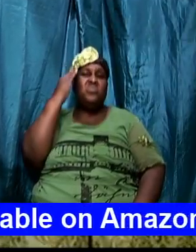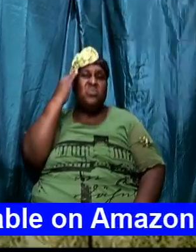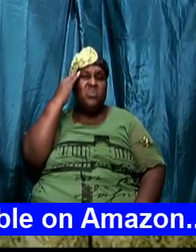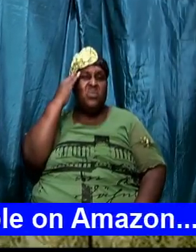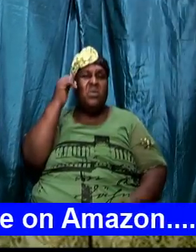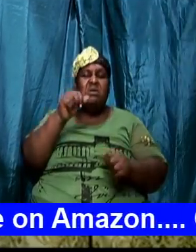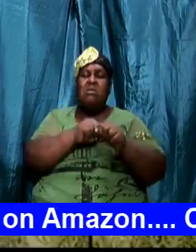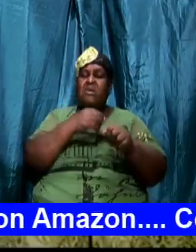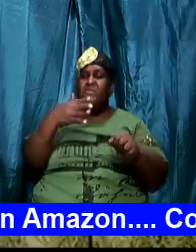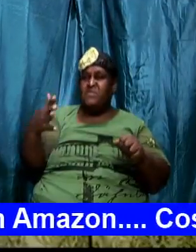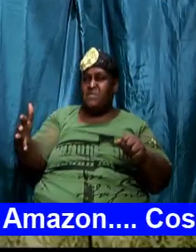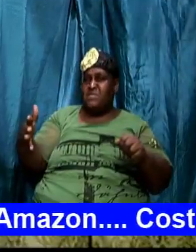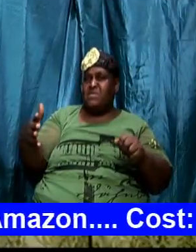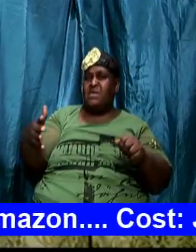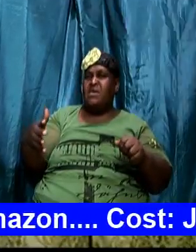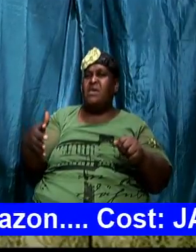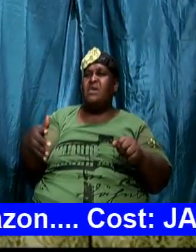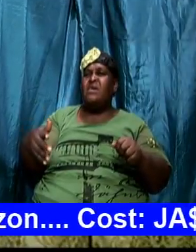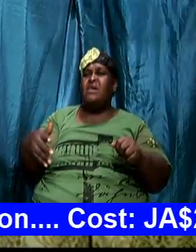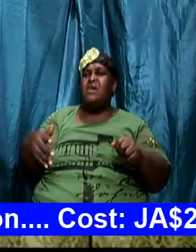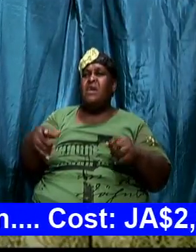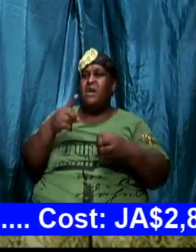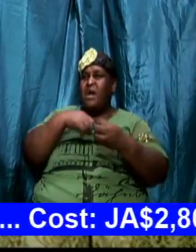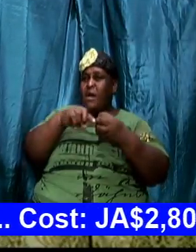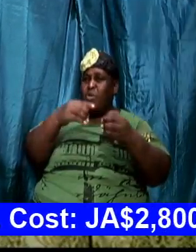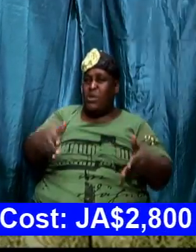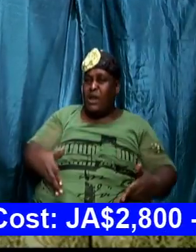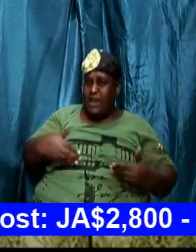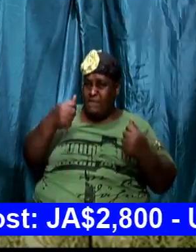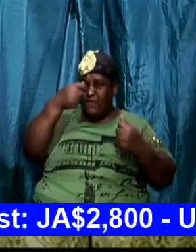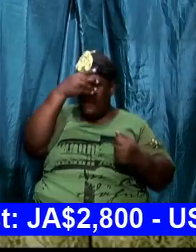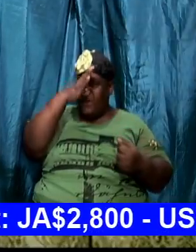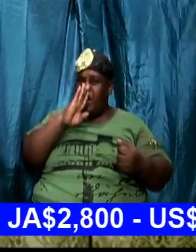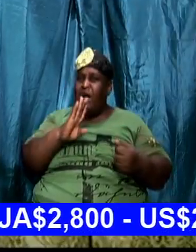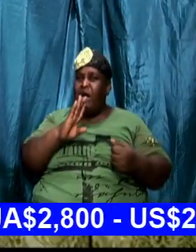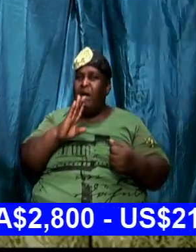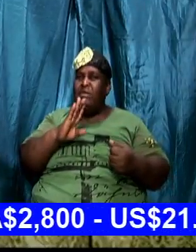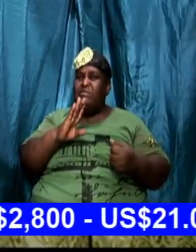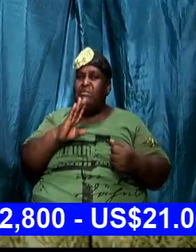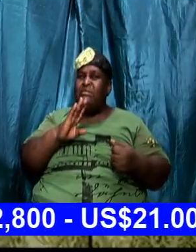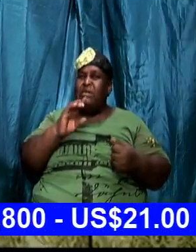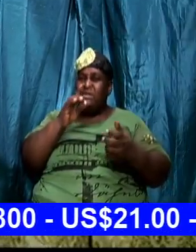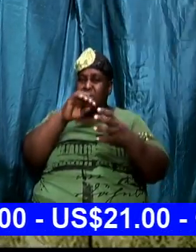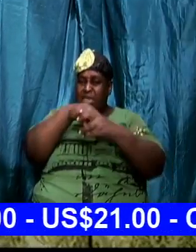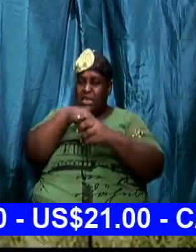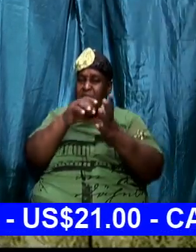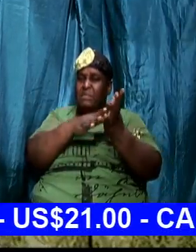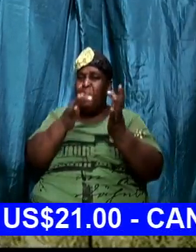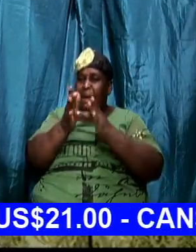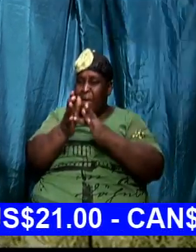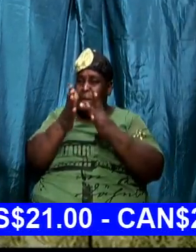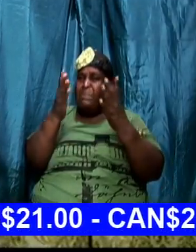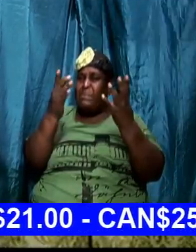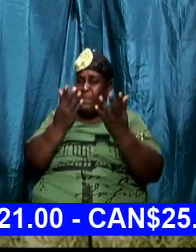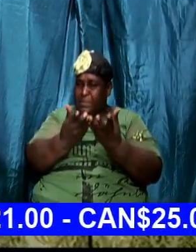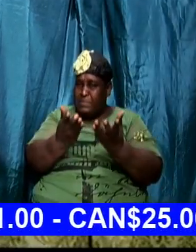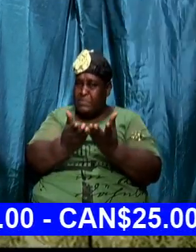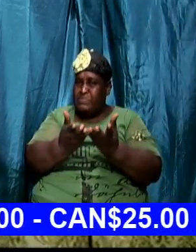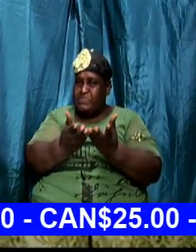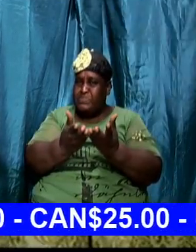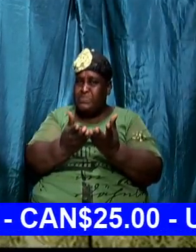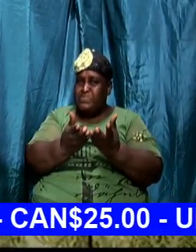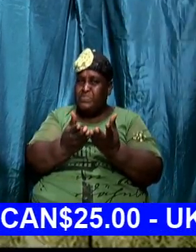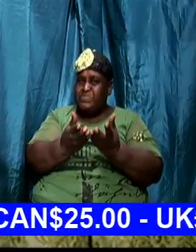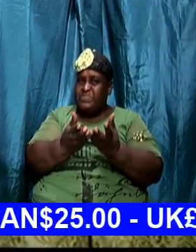everything pertaining to our living in this life and for our making it into the life to come is written in this book.